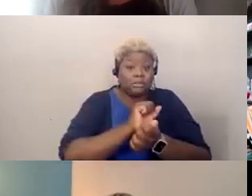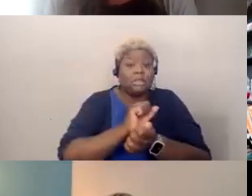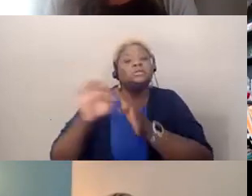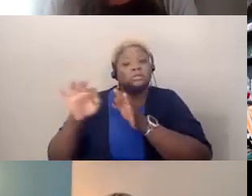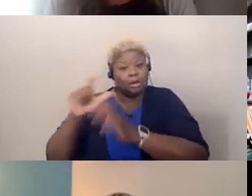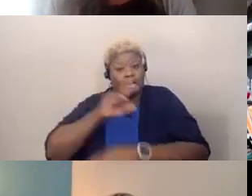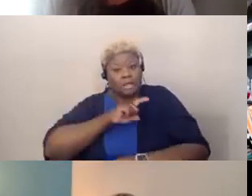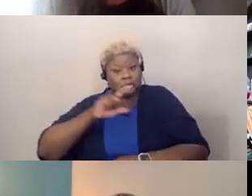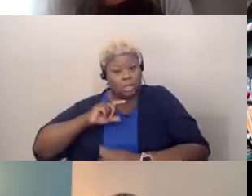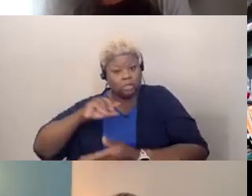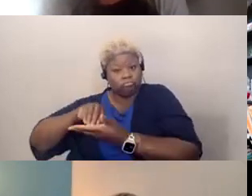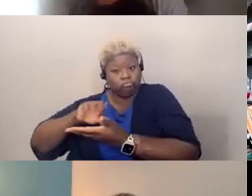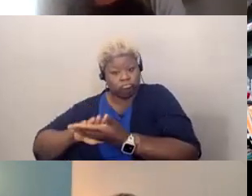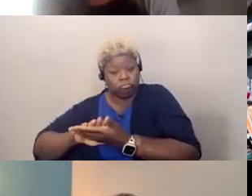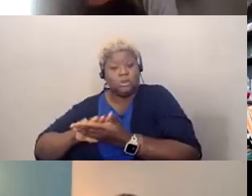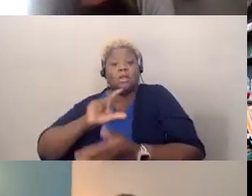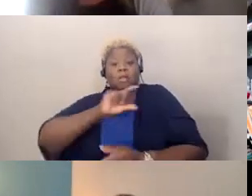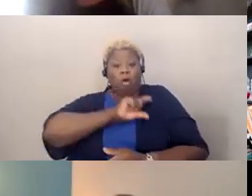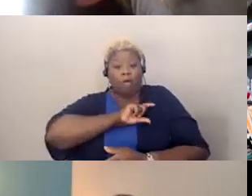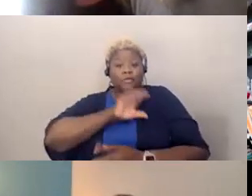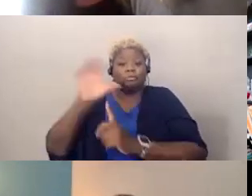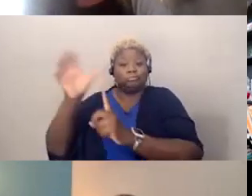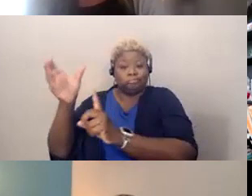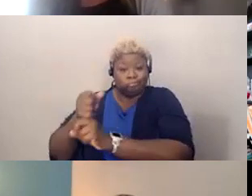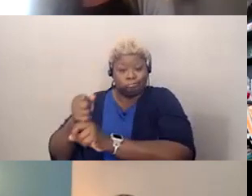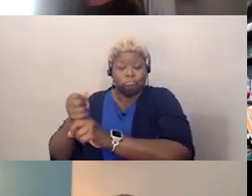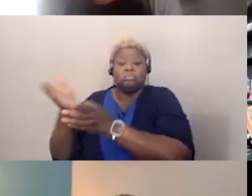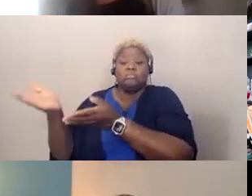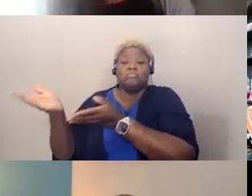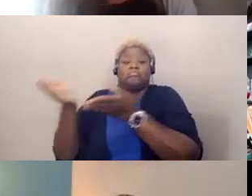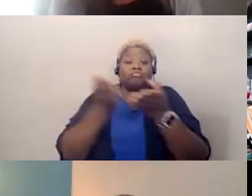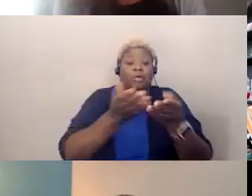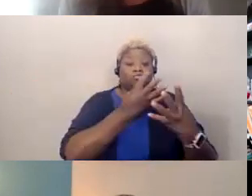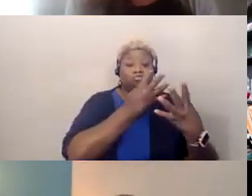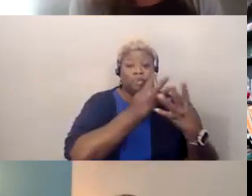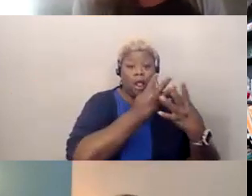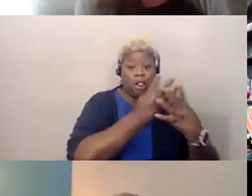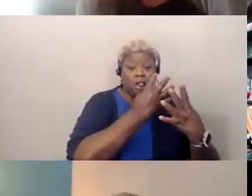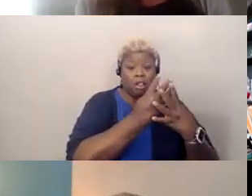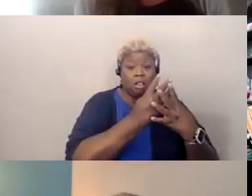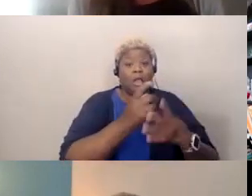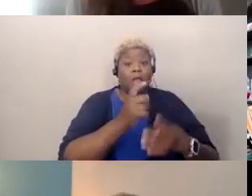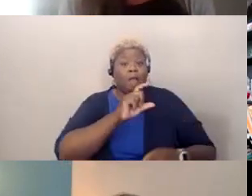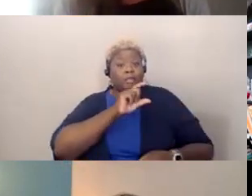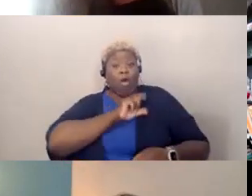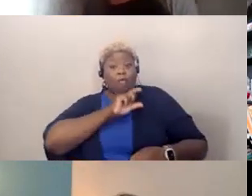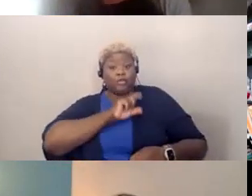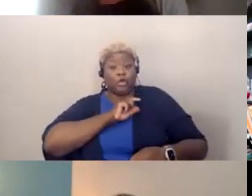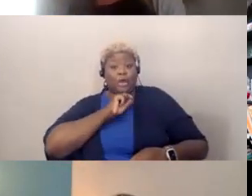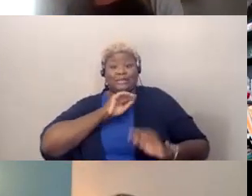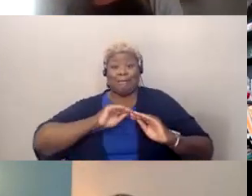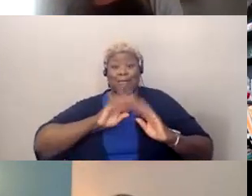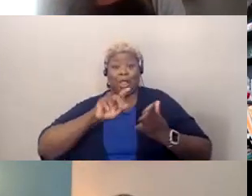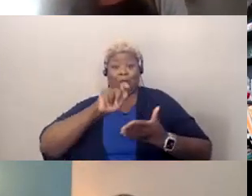And the officer detains the individual and transports them to the jail system. If the officer is not very clear on that intake form